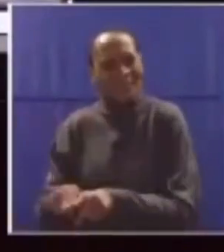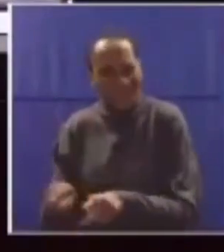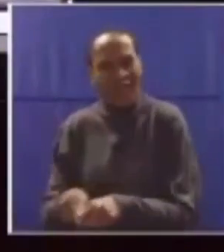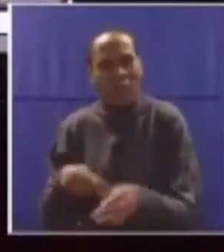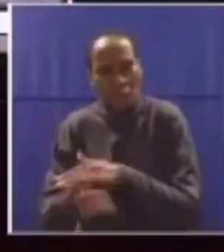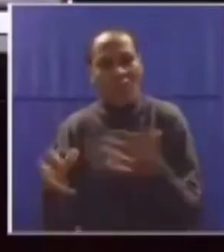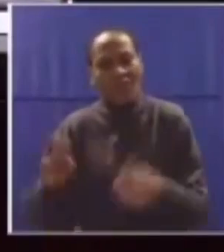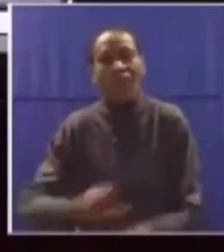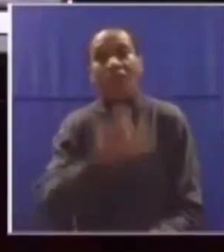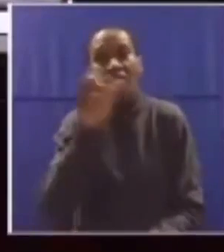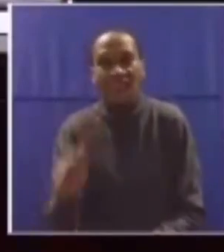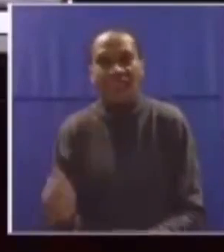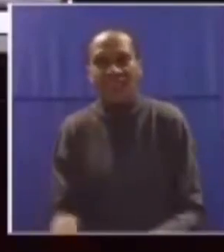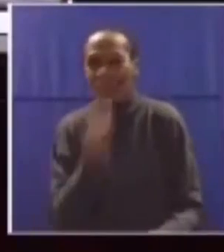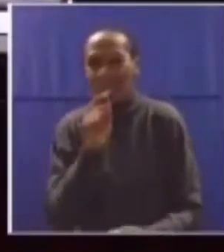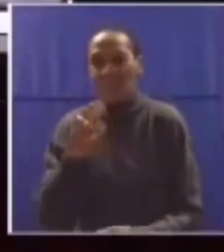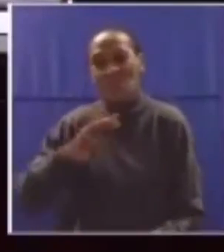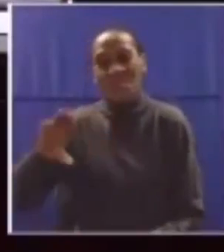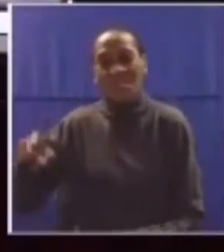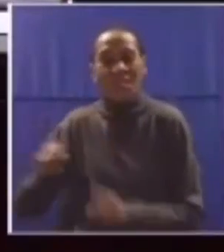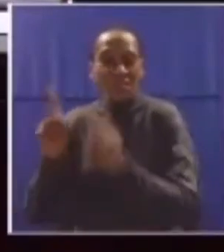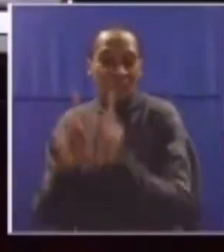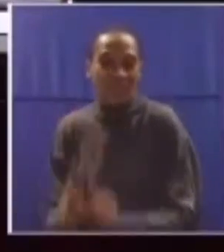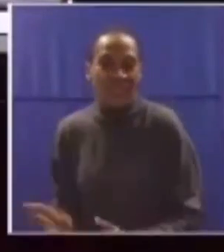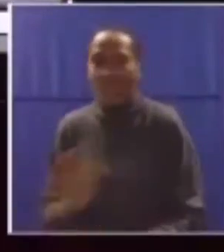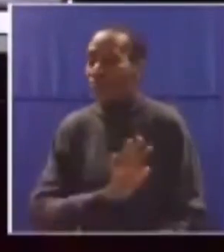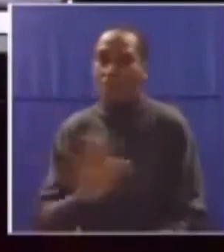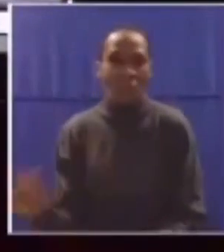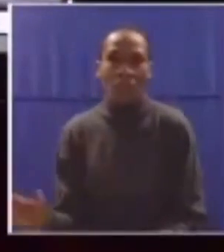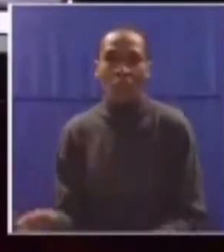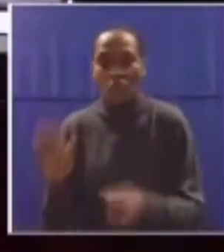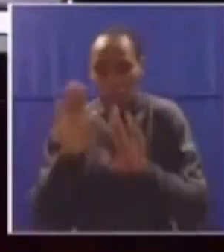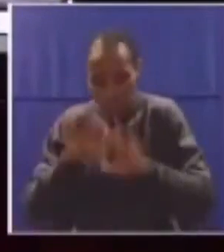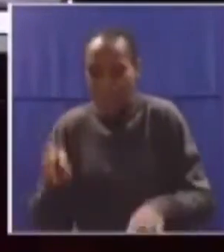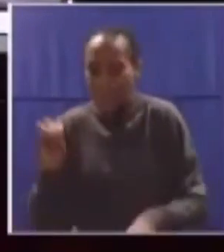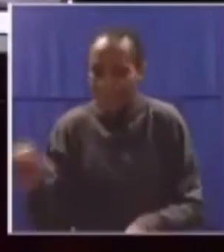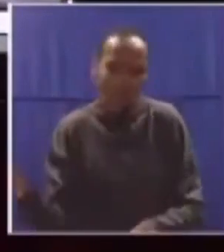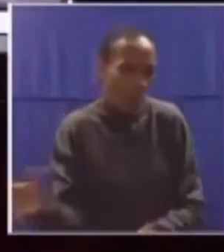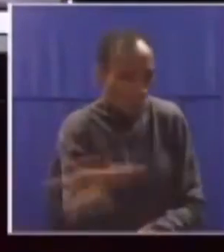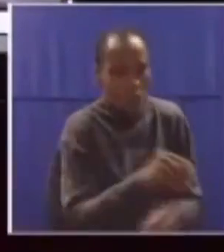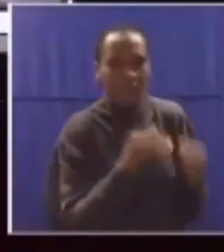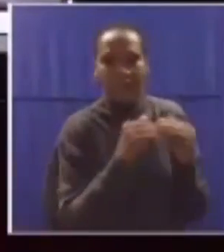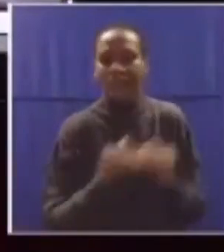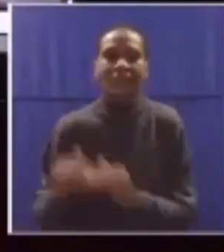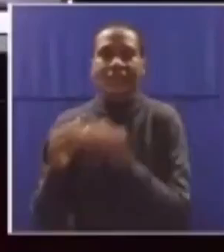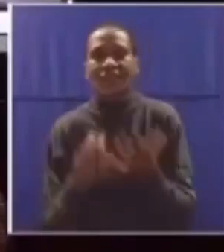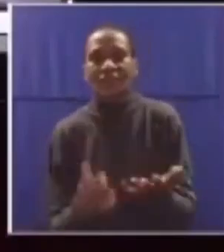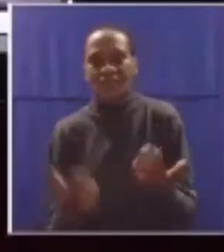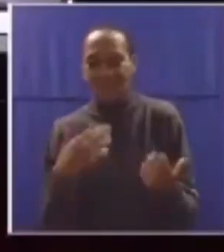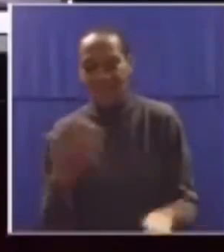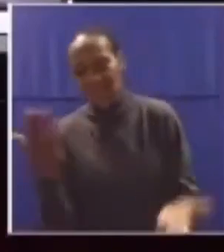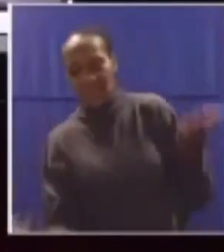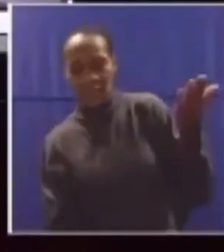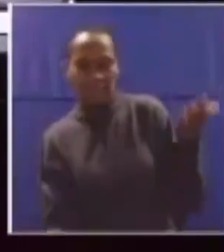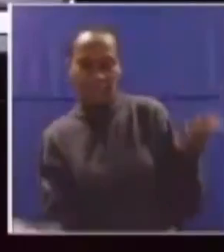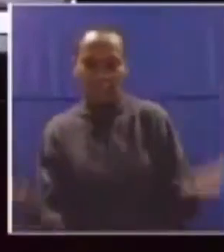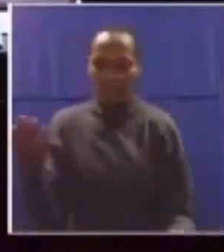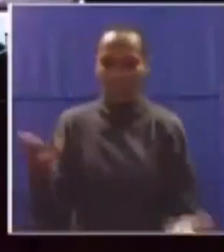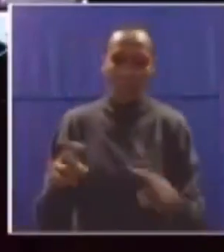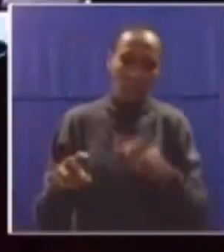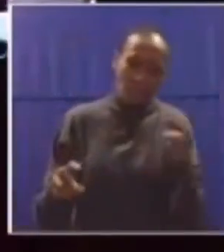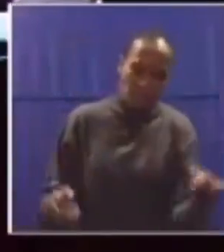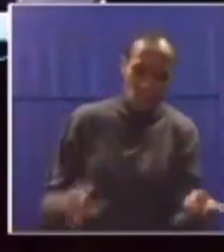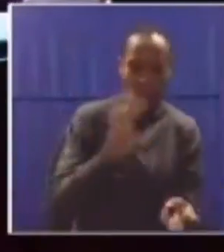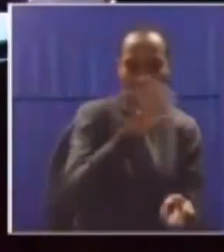Cape carries other people's children. They are children like all other children, and we're not going to be comparing them with other kids to say other kids in